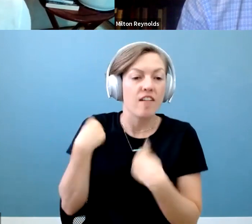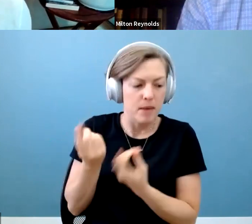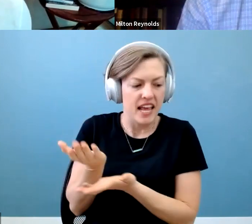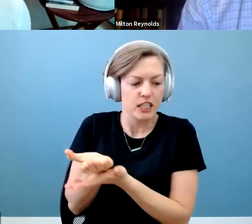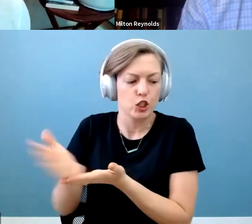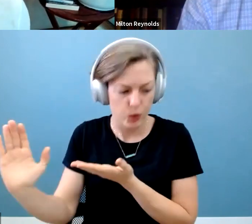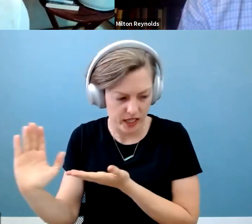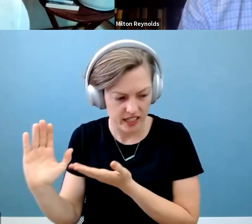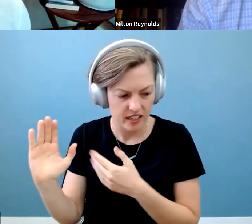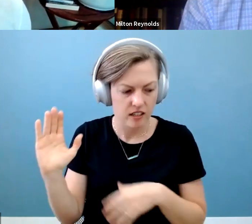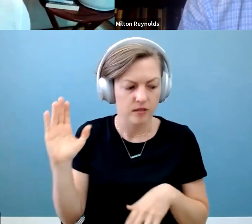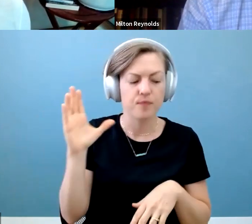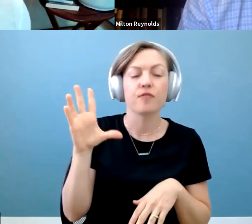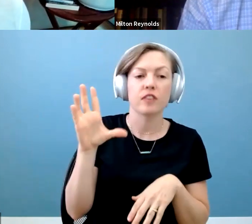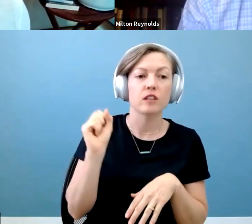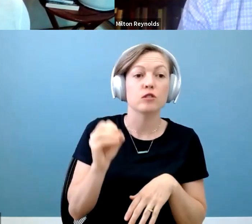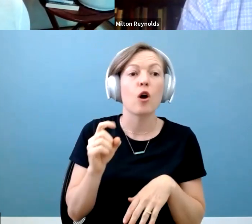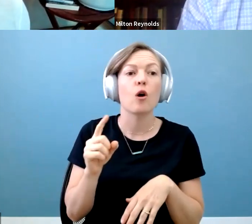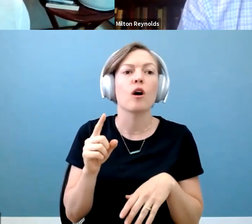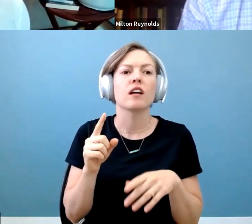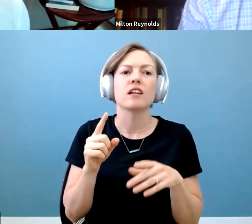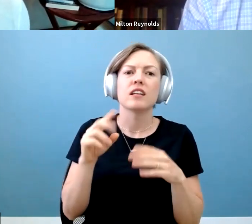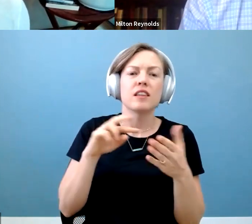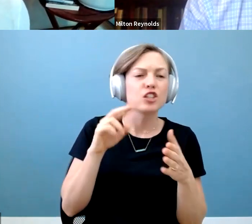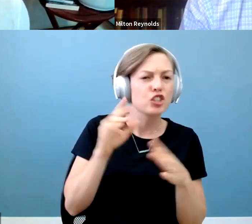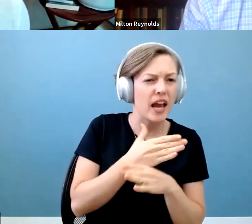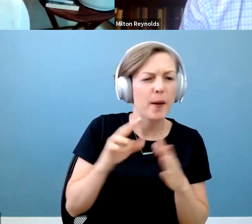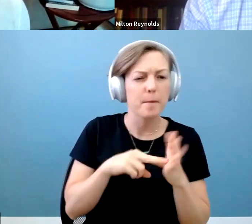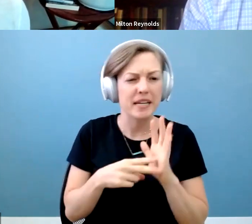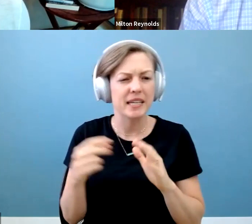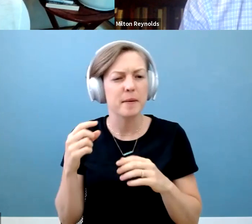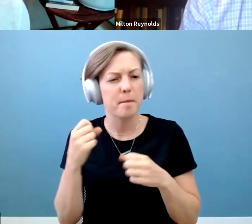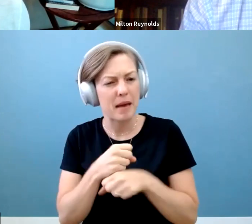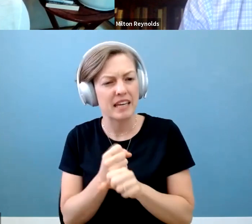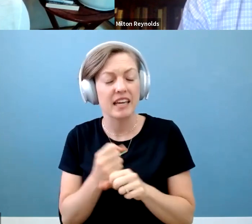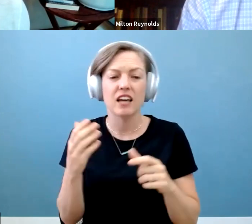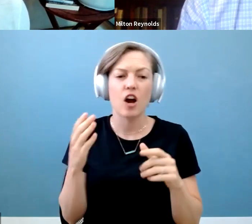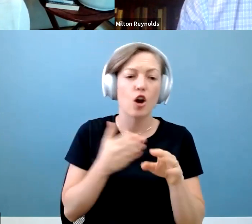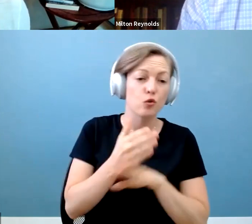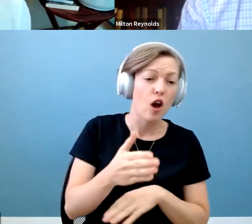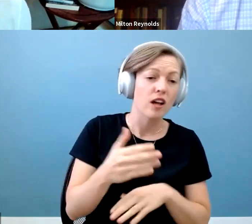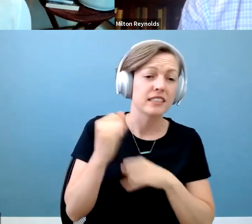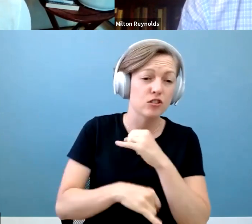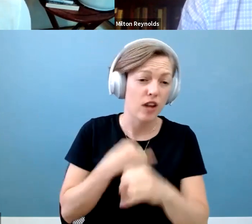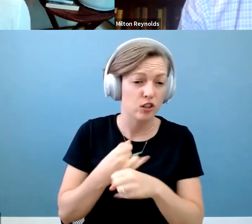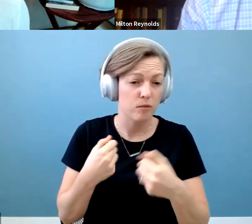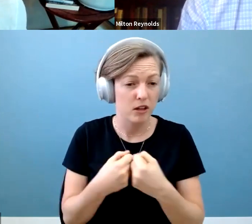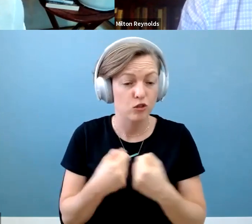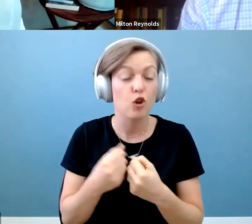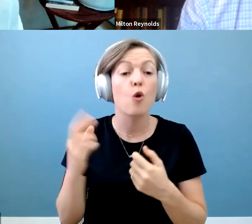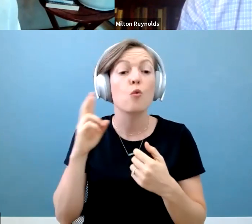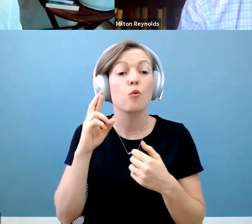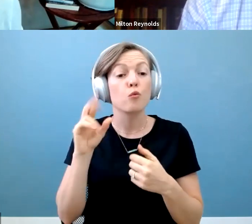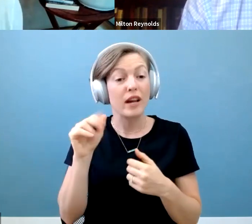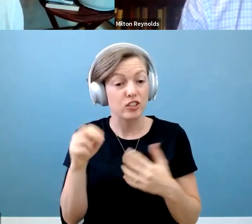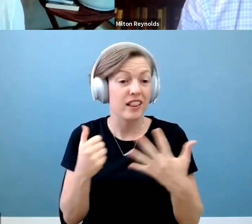and we're also engaging in shared meaning making both within and across different national boundaries. Racialization is a